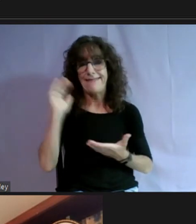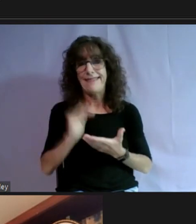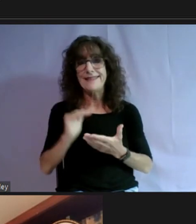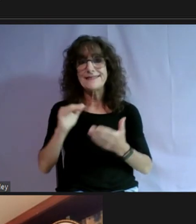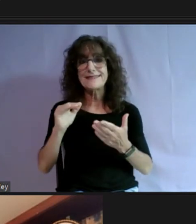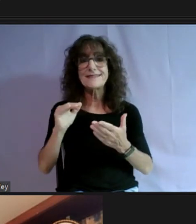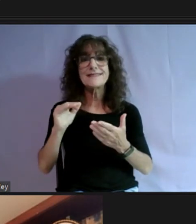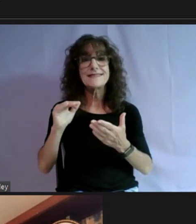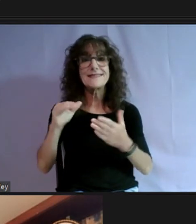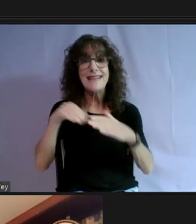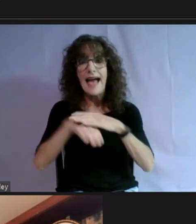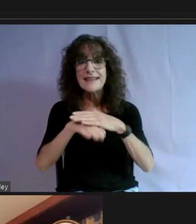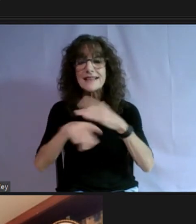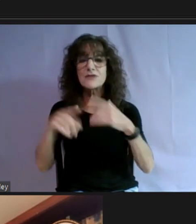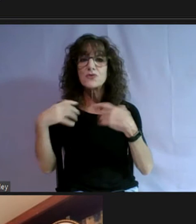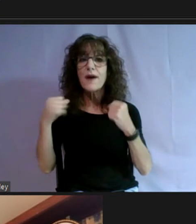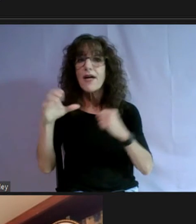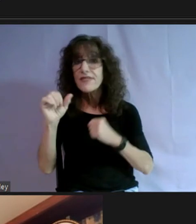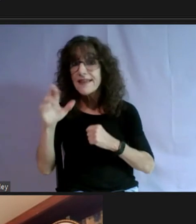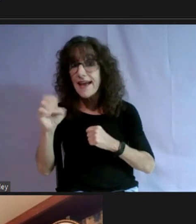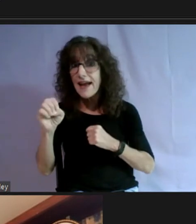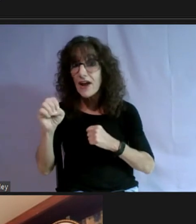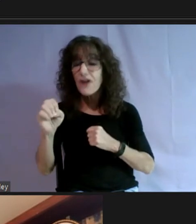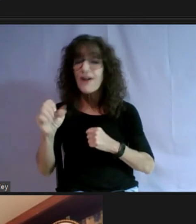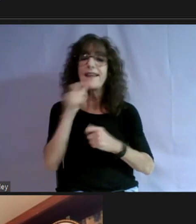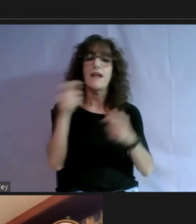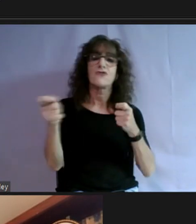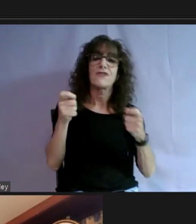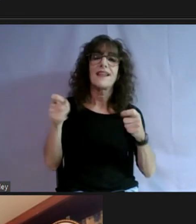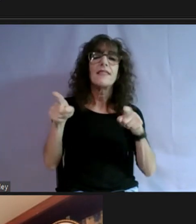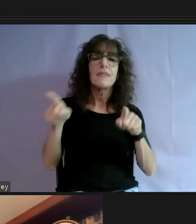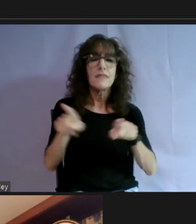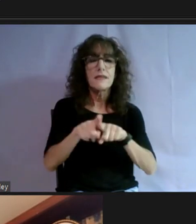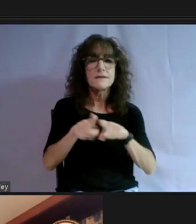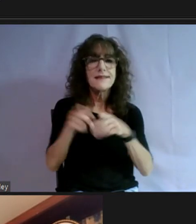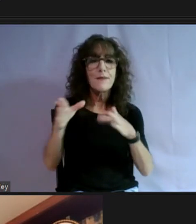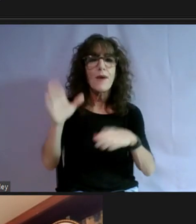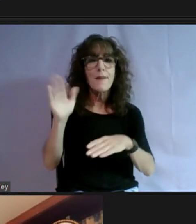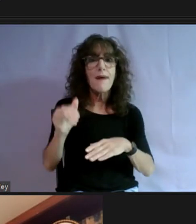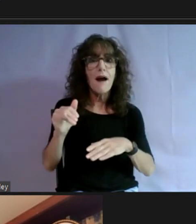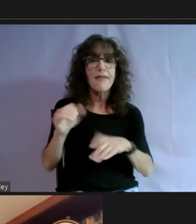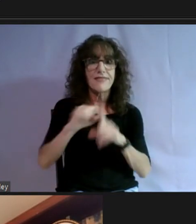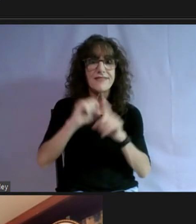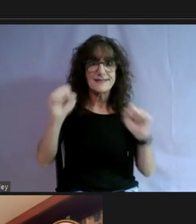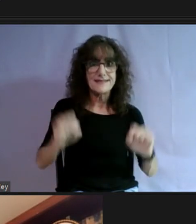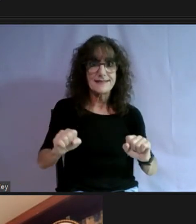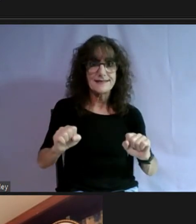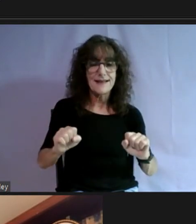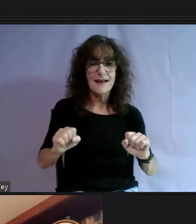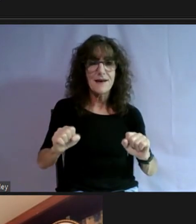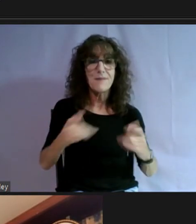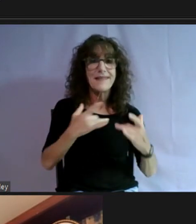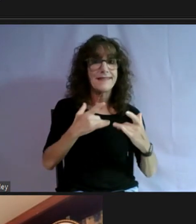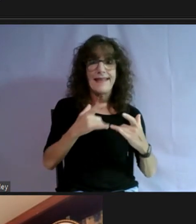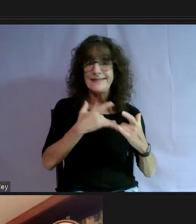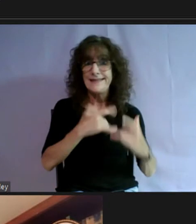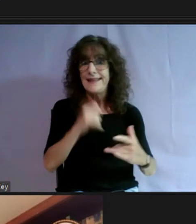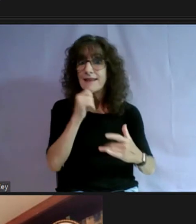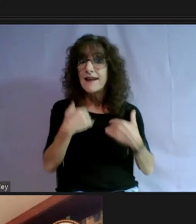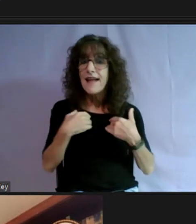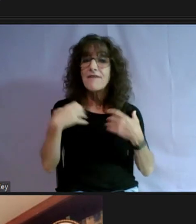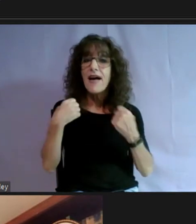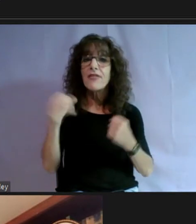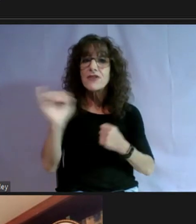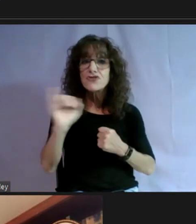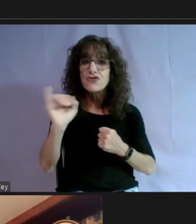have not not been treated the same way by the healthcare system. Less likely to have health insurance,